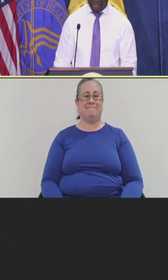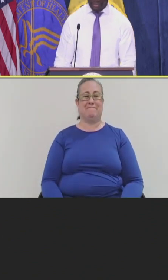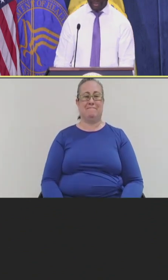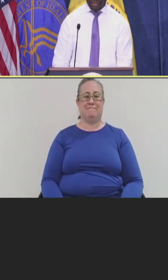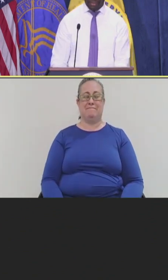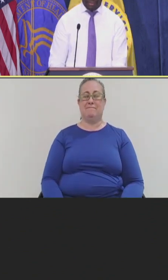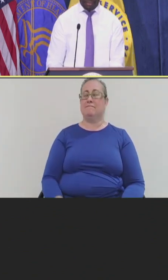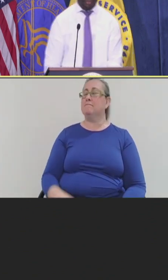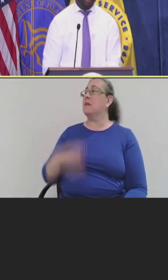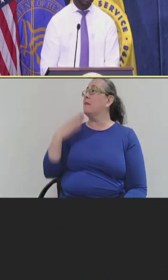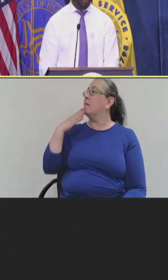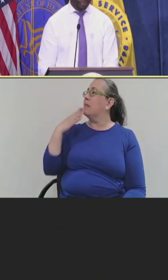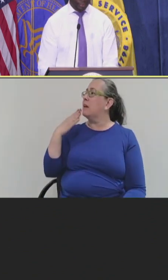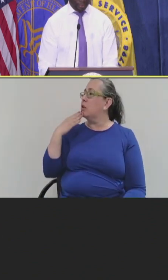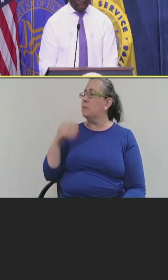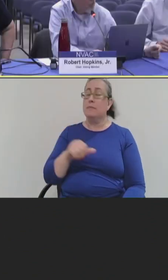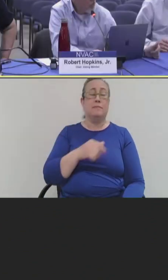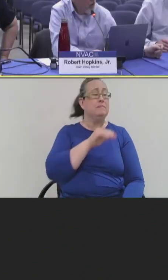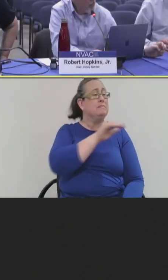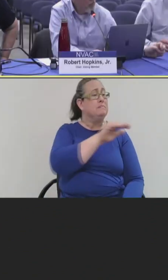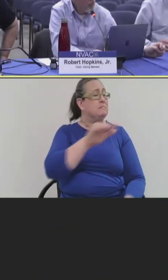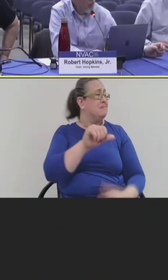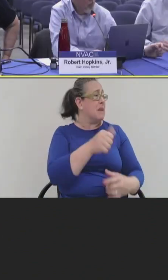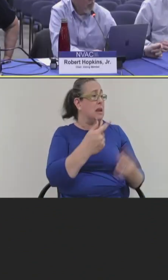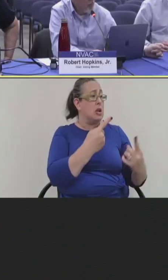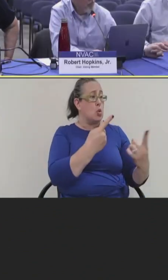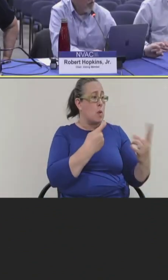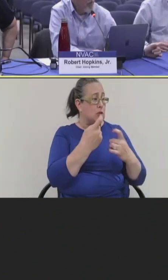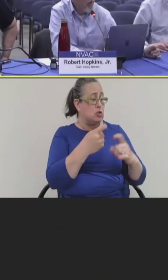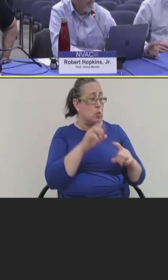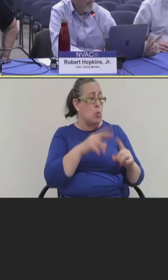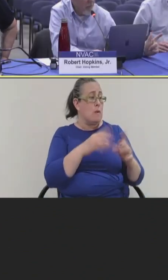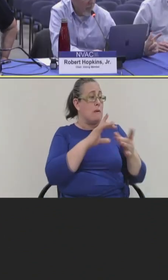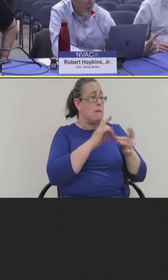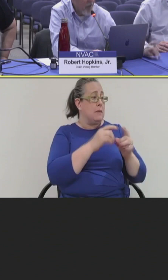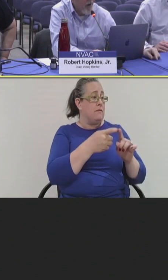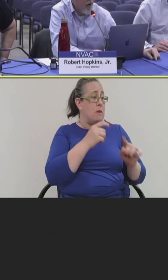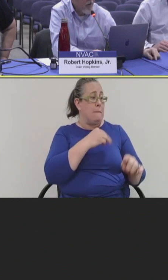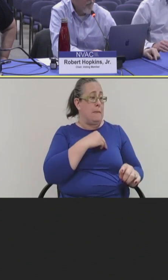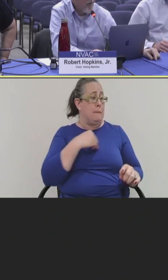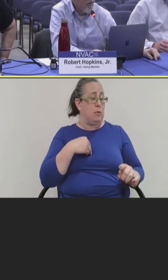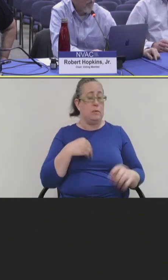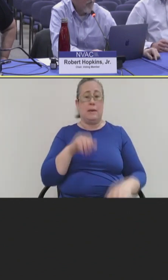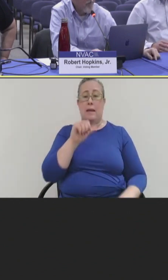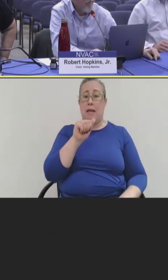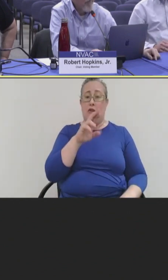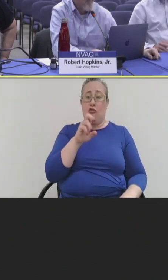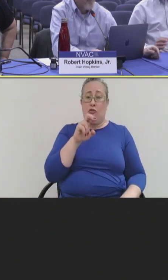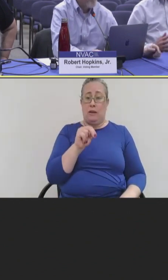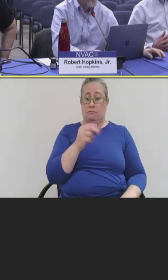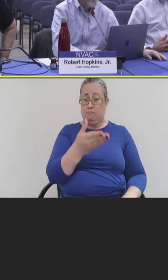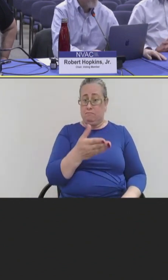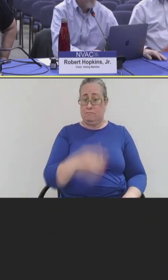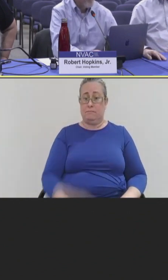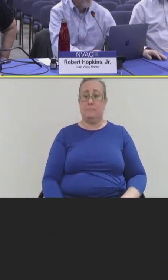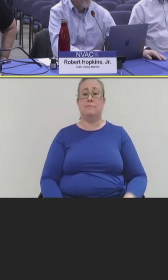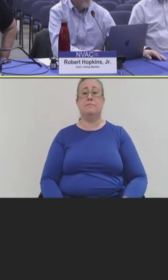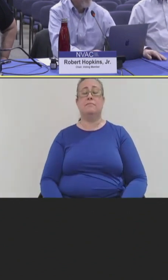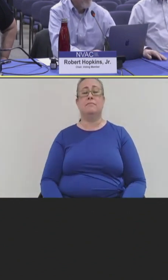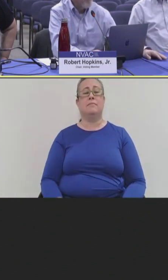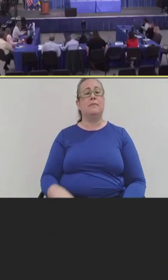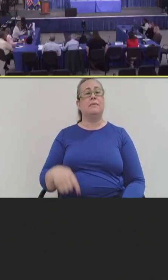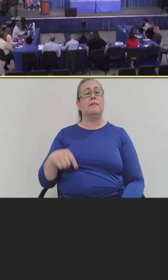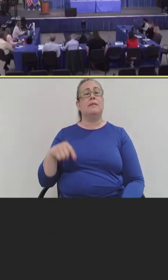Thank you. Any questions or comments from the members of the committee? Erin, please. Thank you. This is because